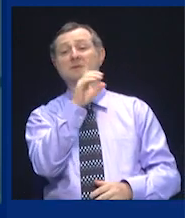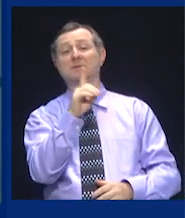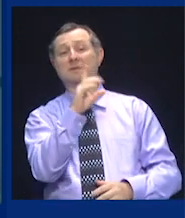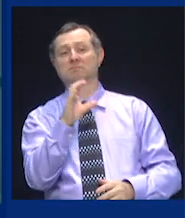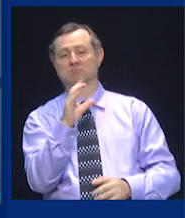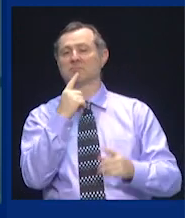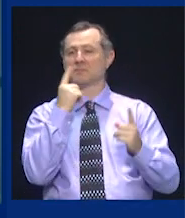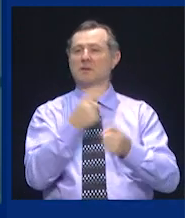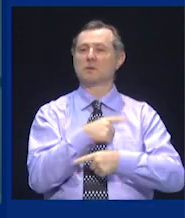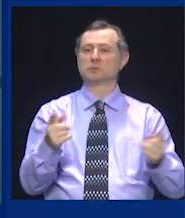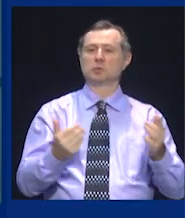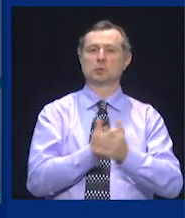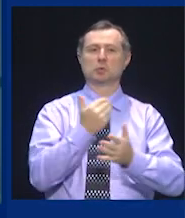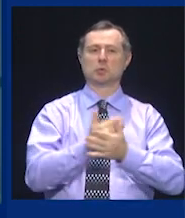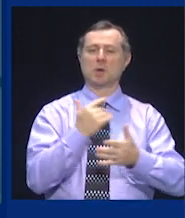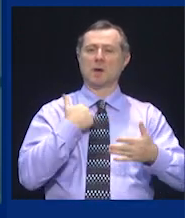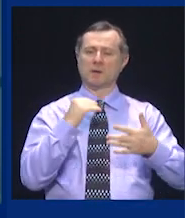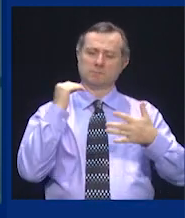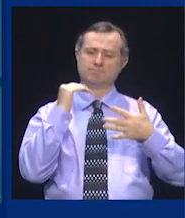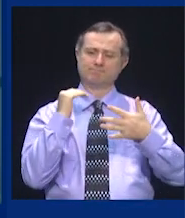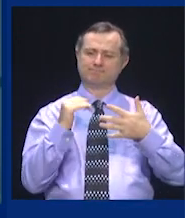than the guidance they had said.